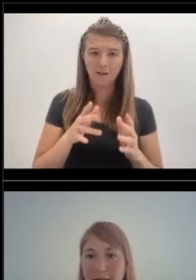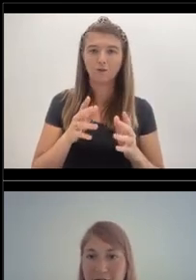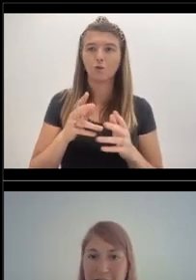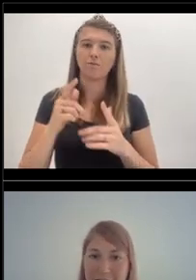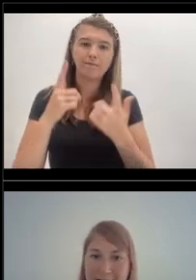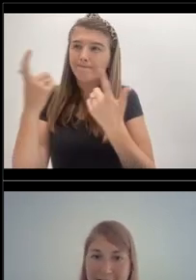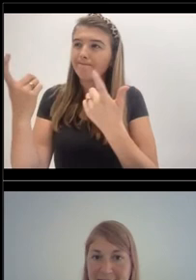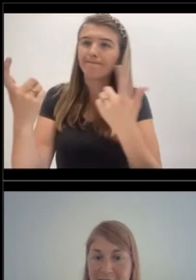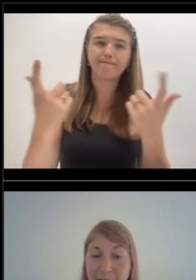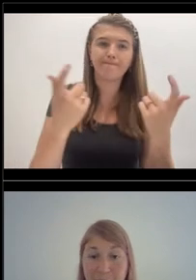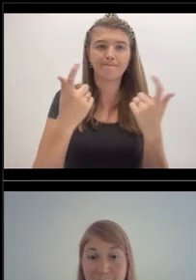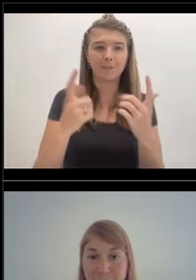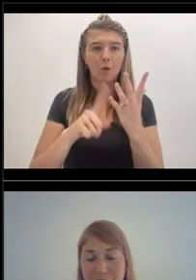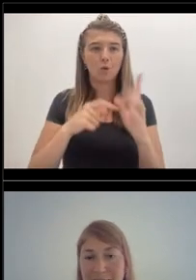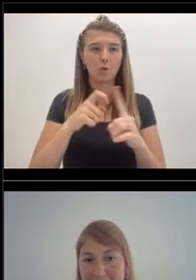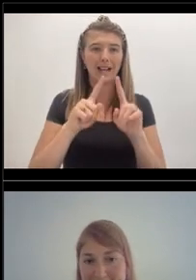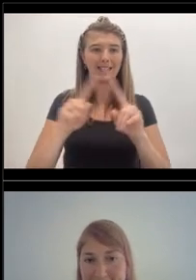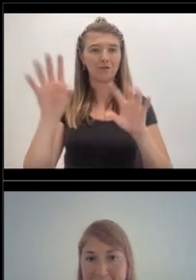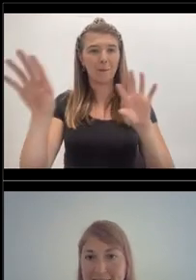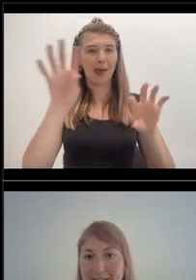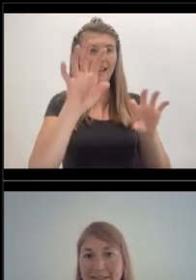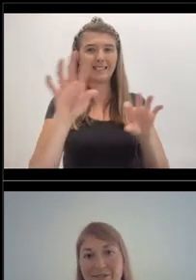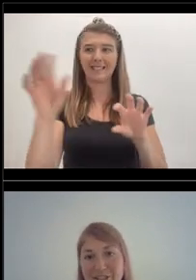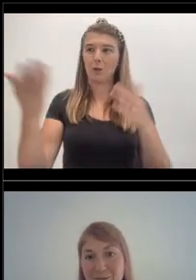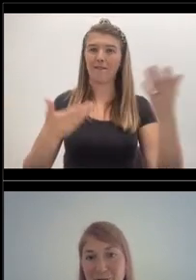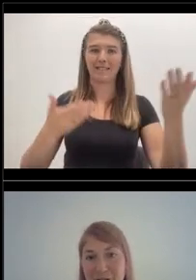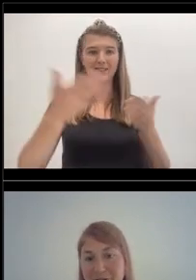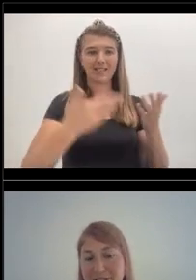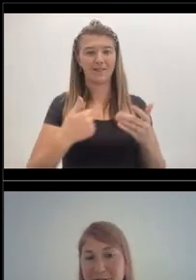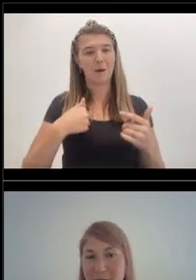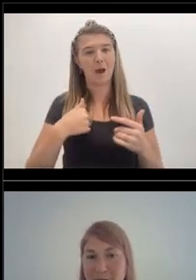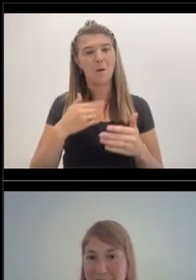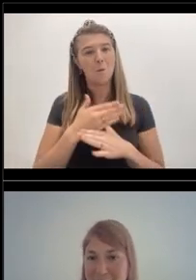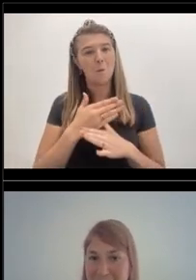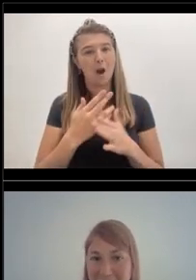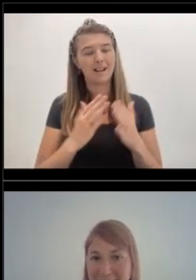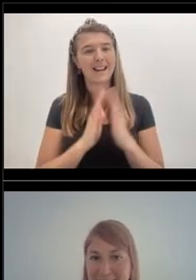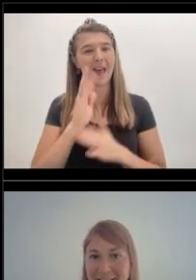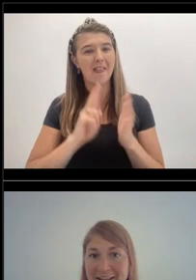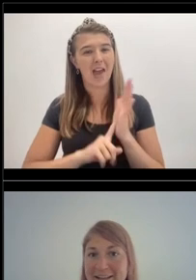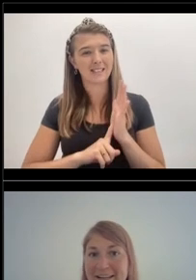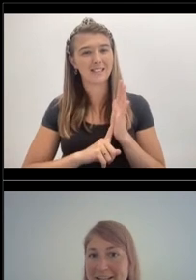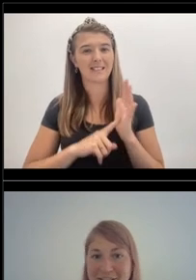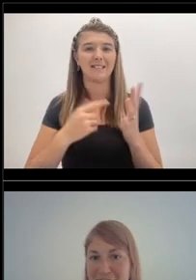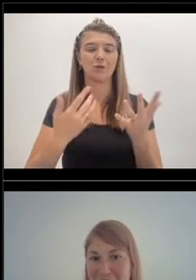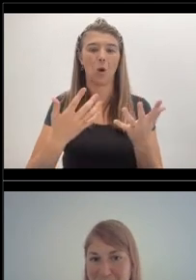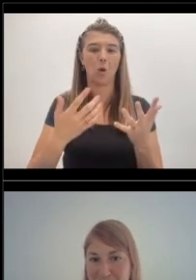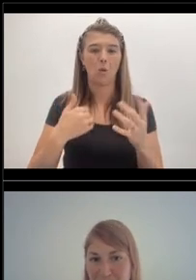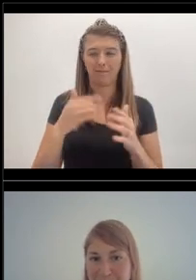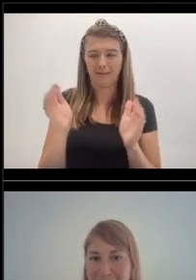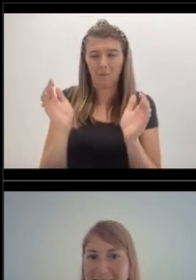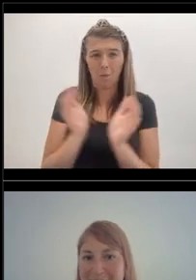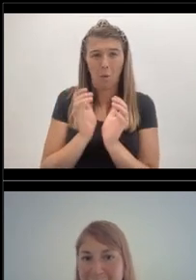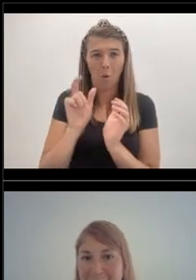places in the country. And I'm working in the Netherlands, and it's a very small country. Some people even say that the Netherlands is just